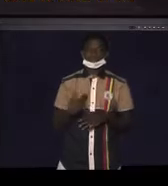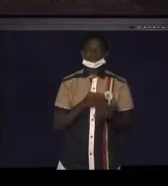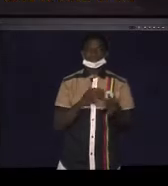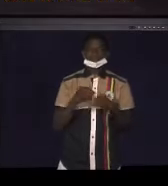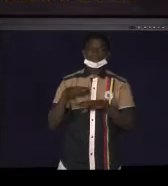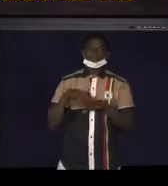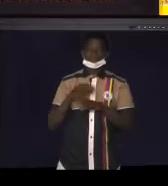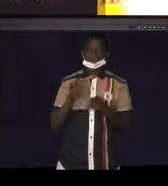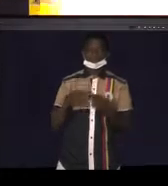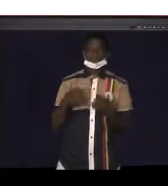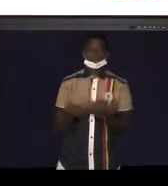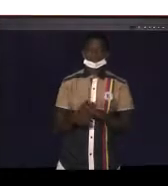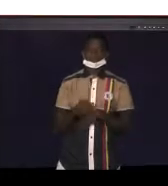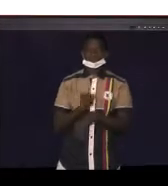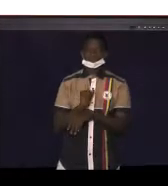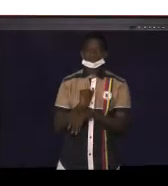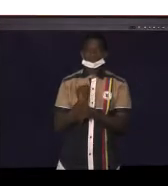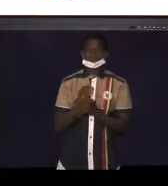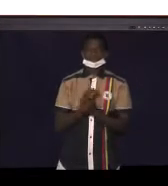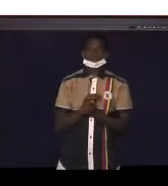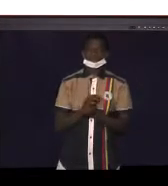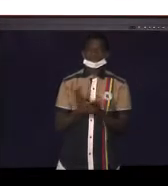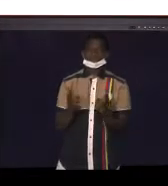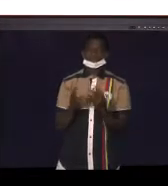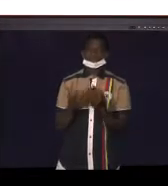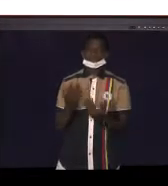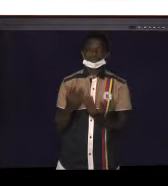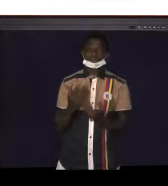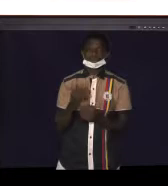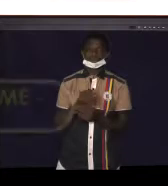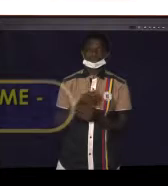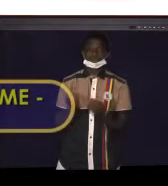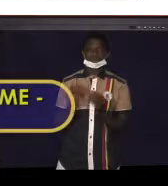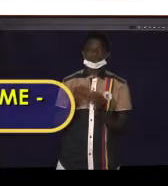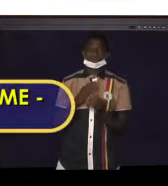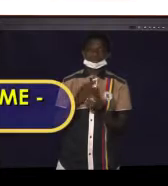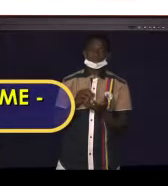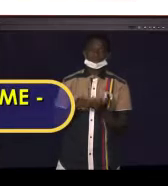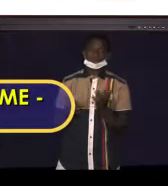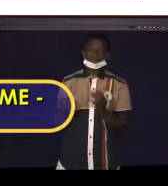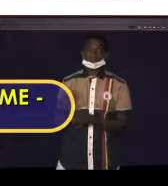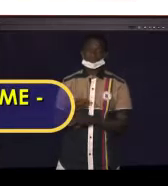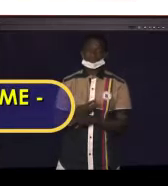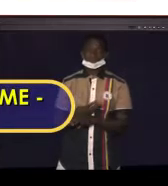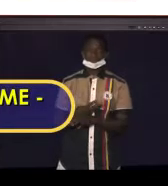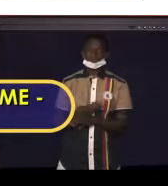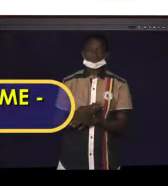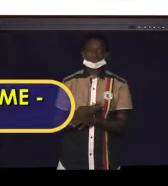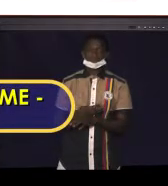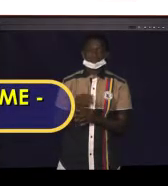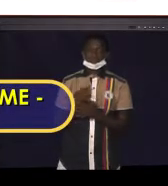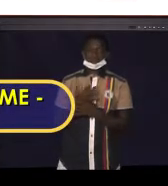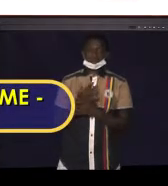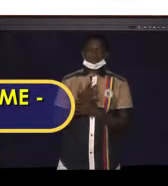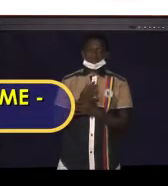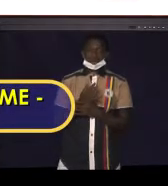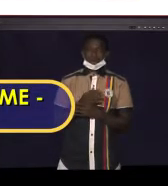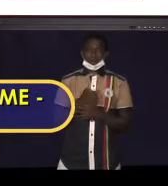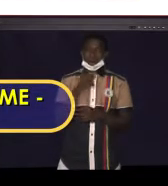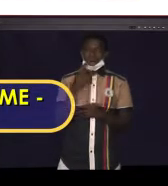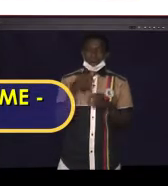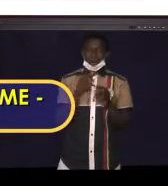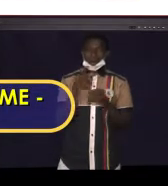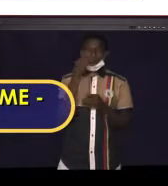Now let us move on to today's work. Today's work, very easy. Addition, subtraction, multiplication,